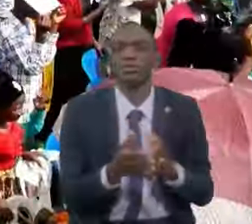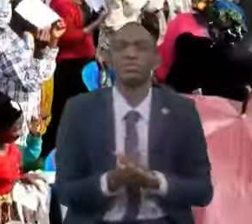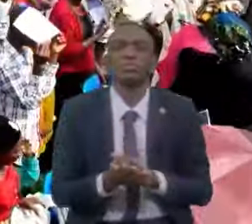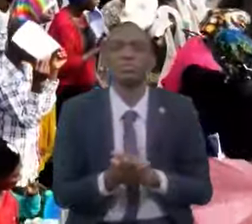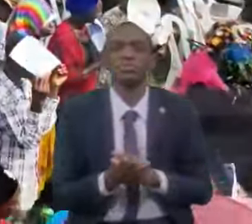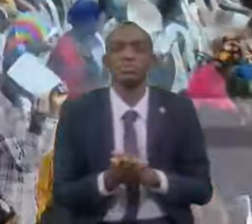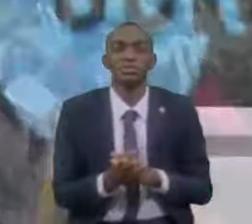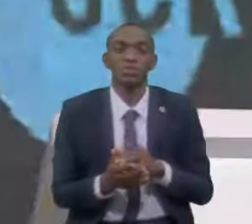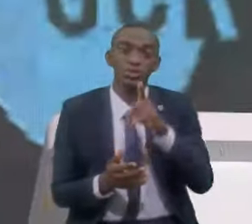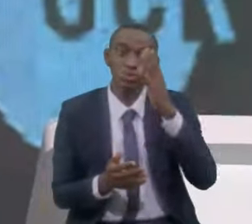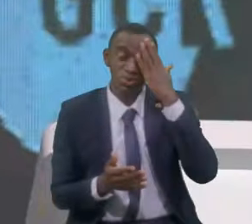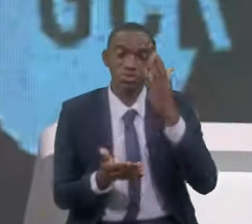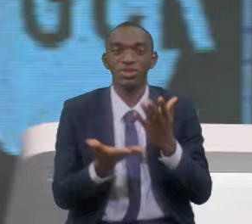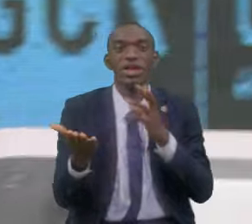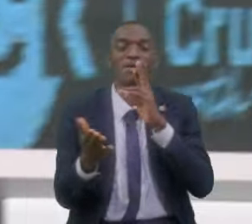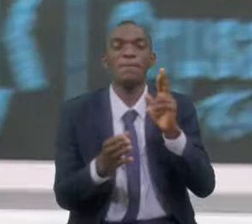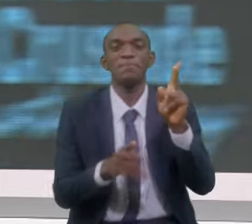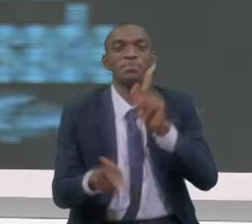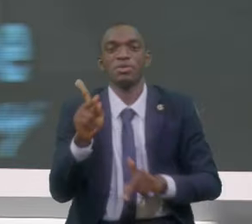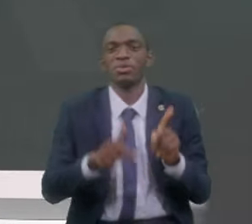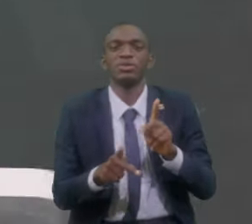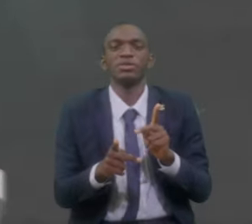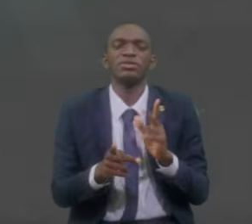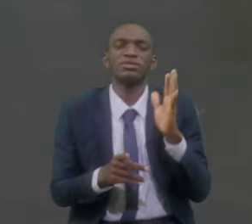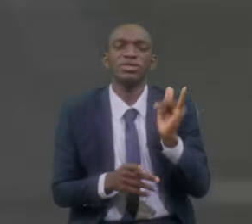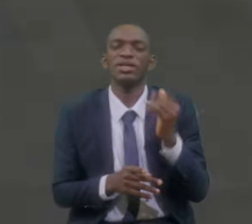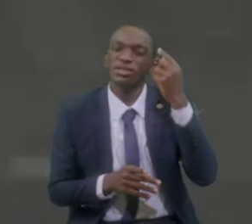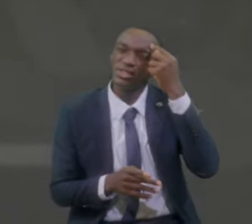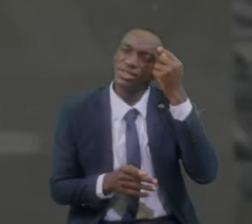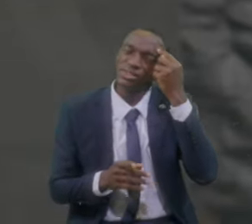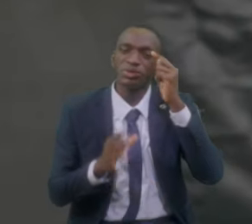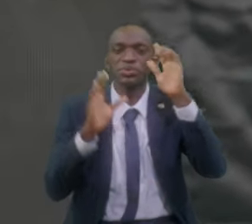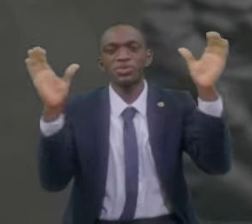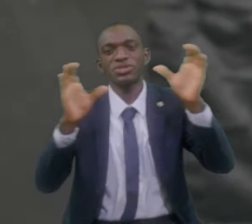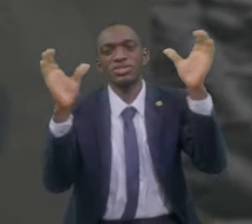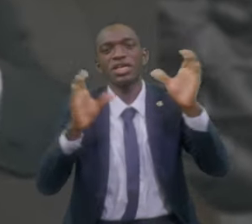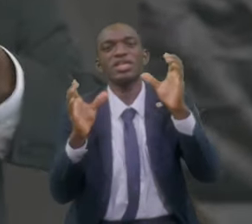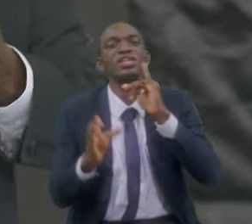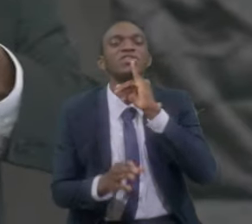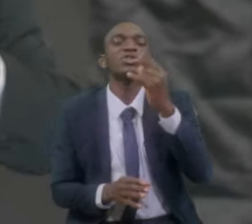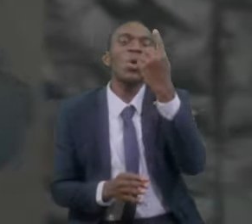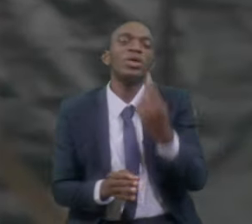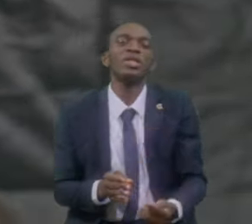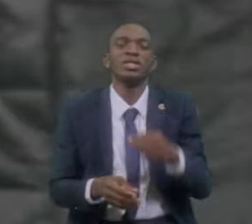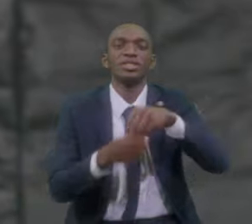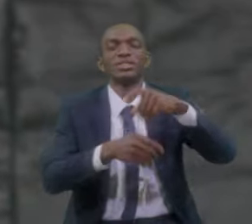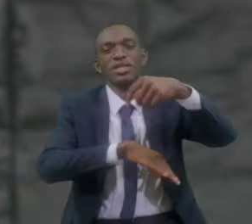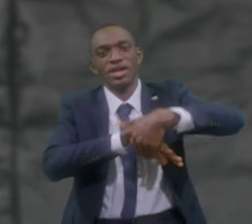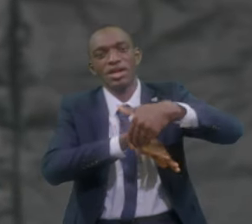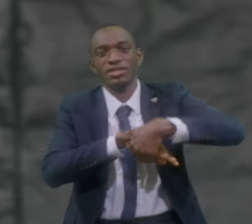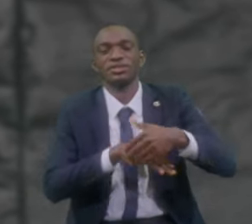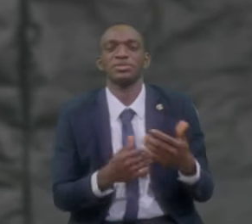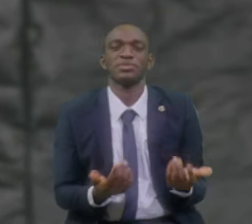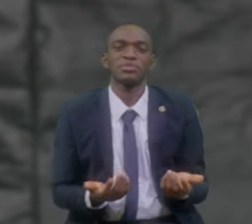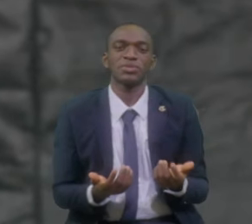are people, they think crusade is only in the night. This